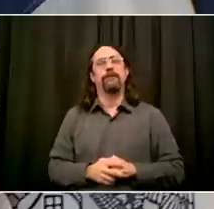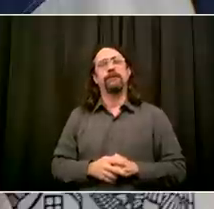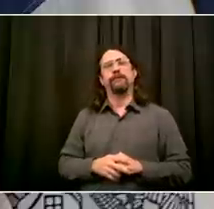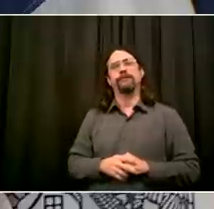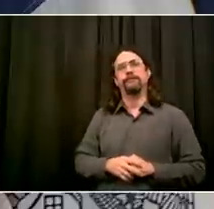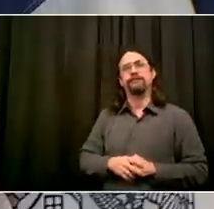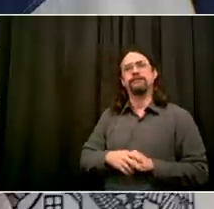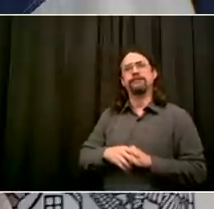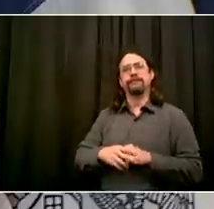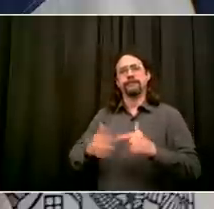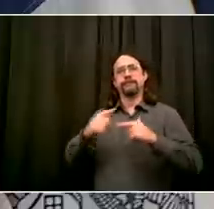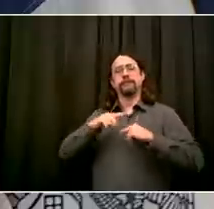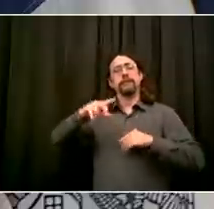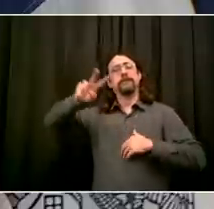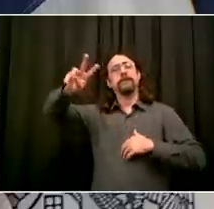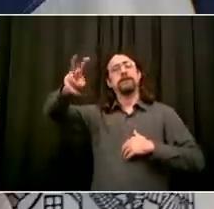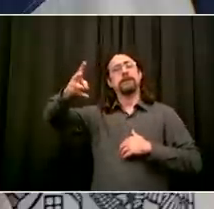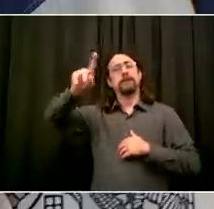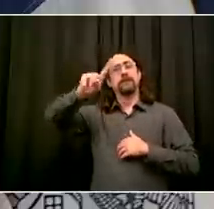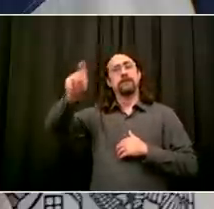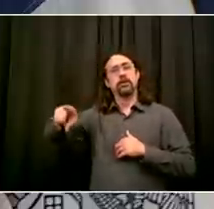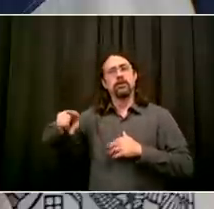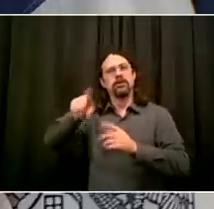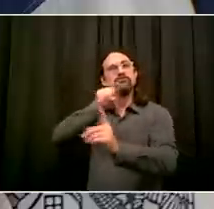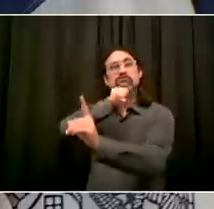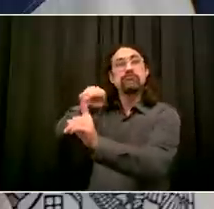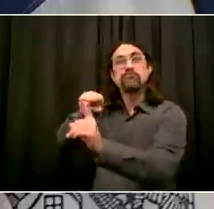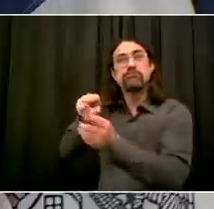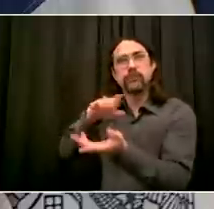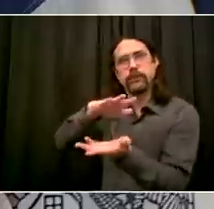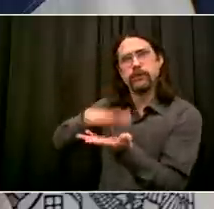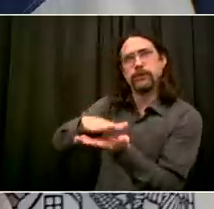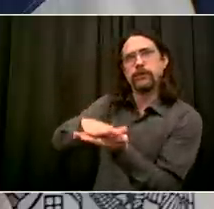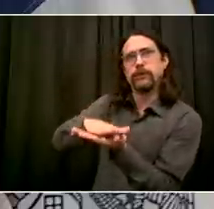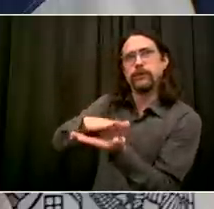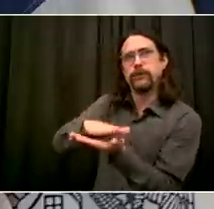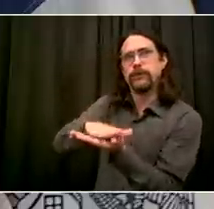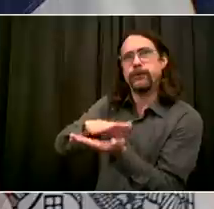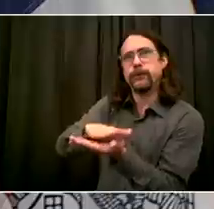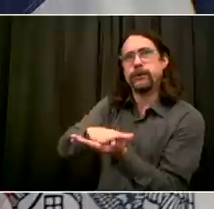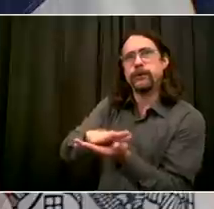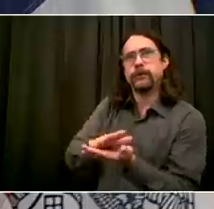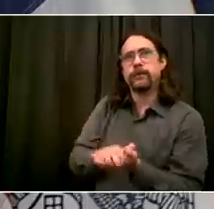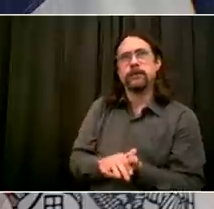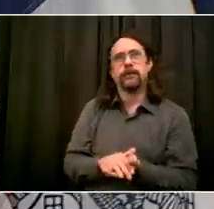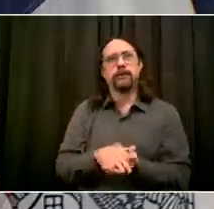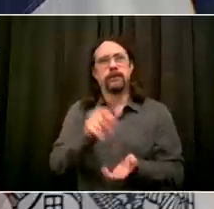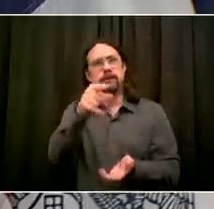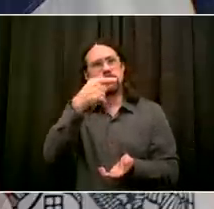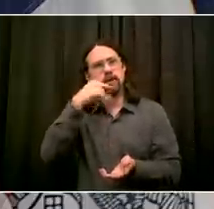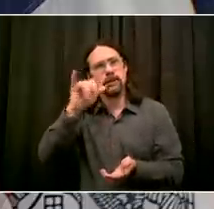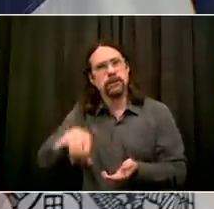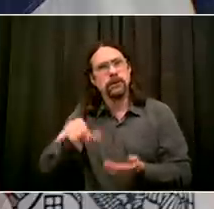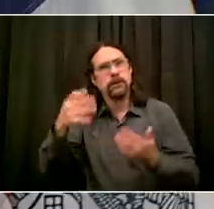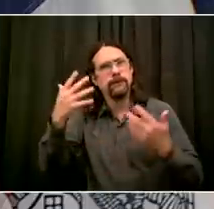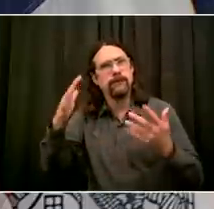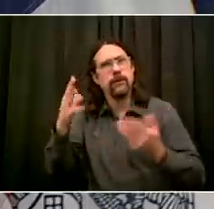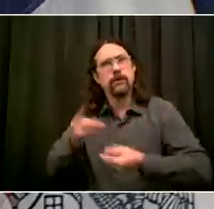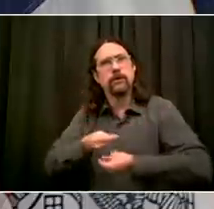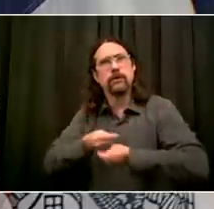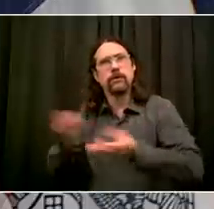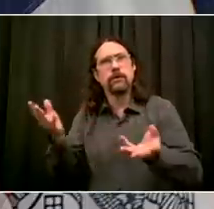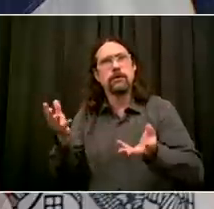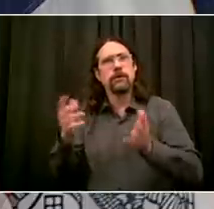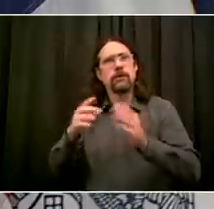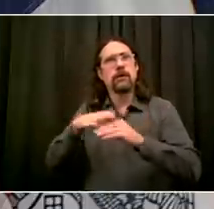2 out of 1,300 tests were positive in those 9 zip codes. And so based on that information, why go ahead